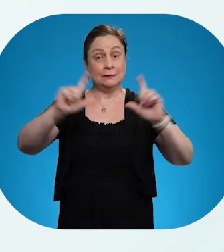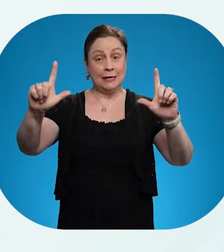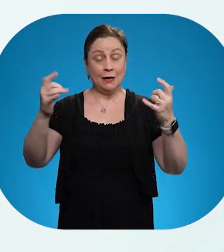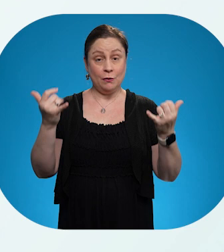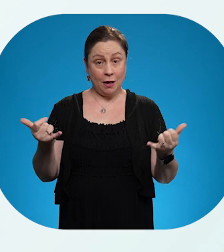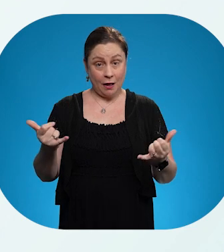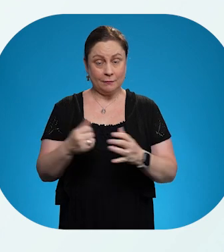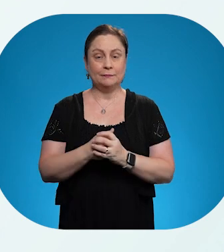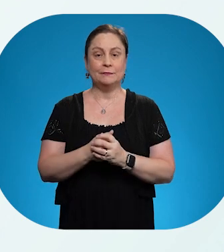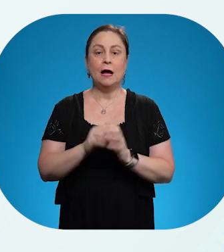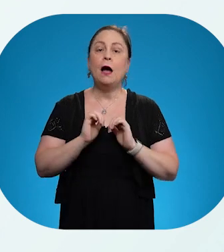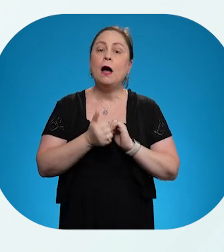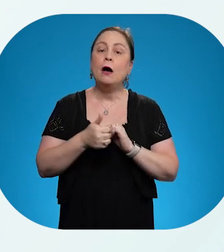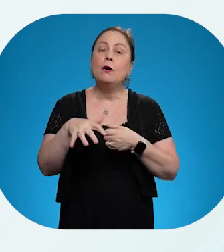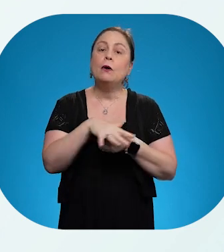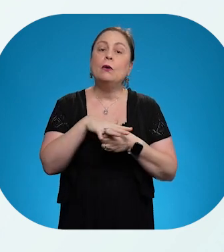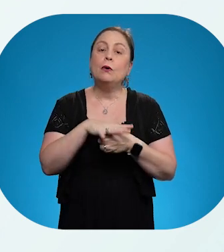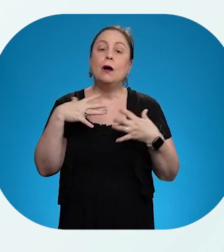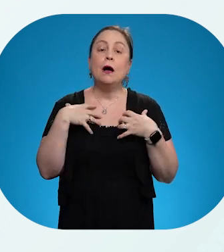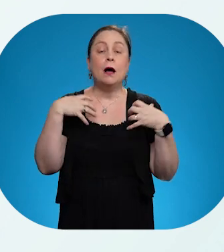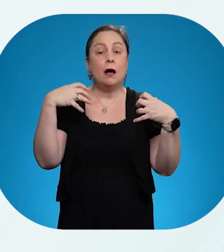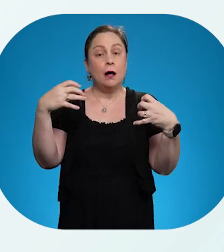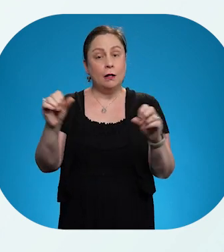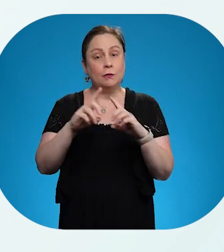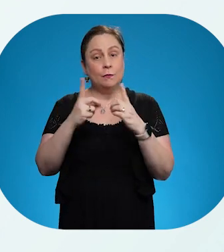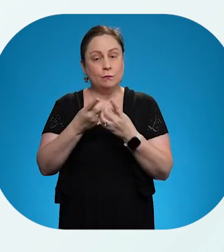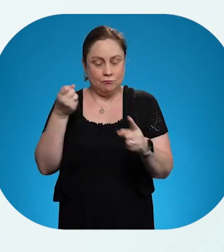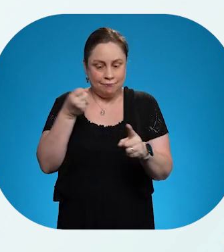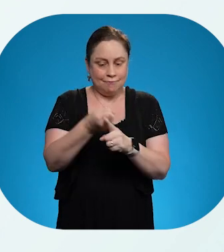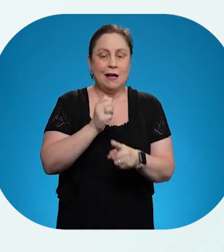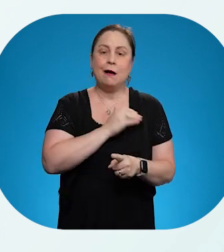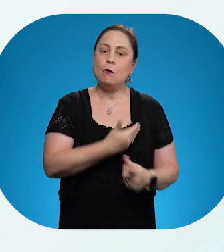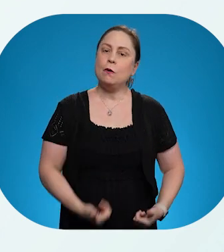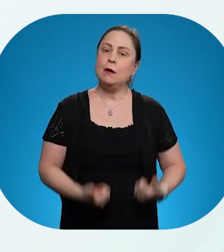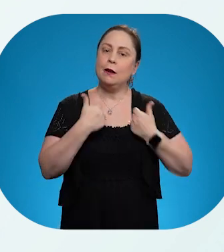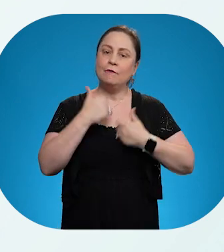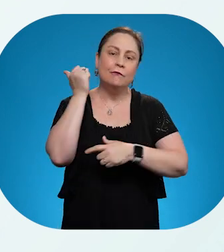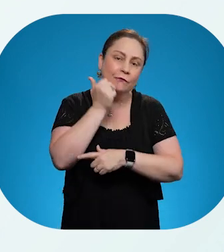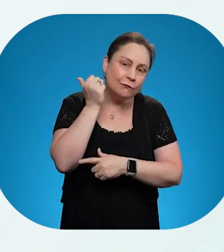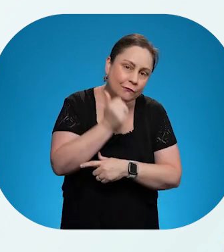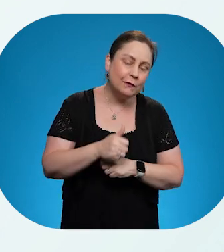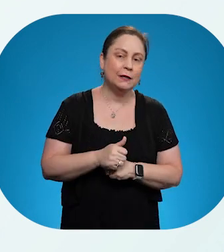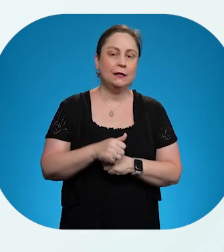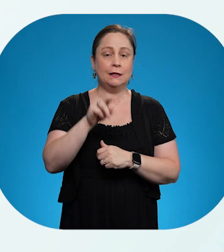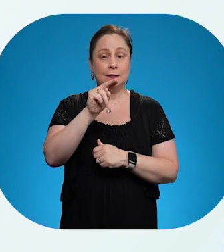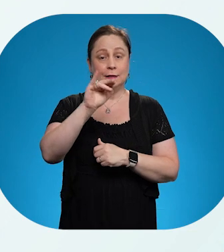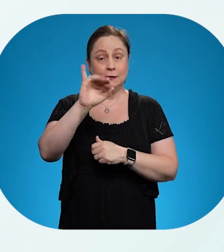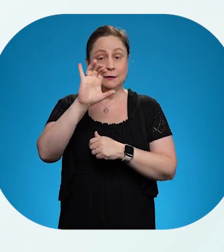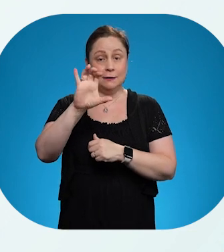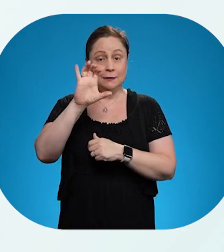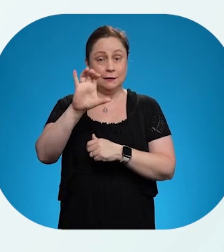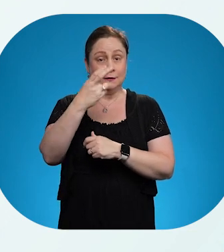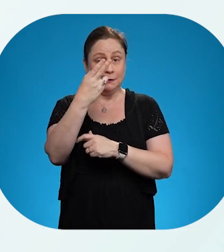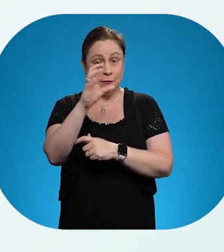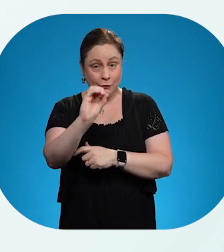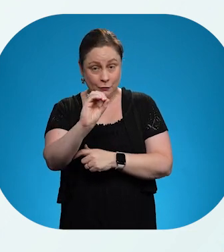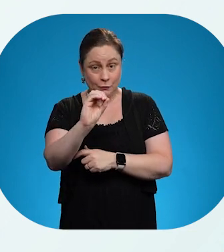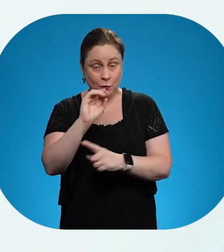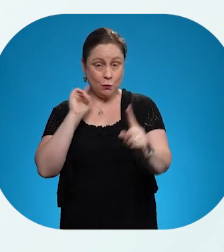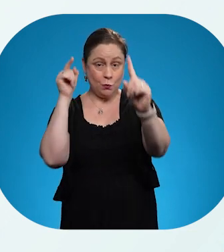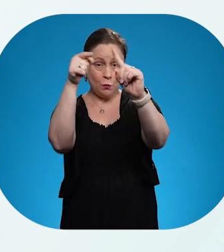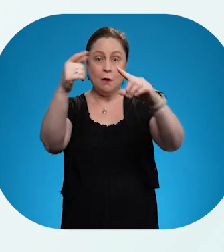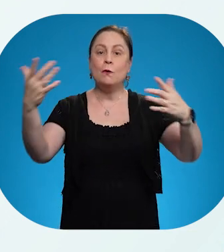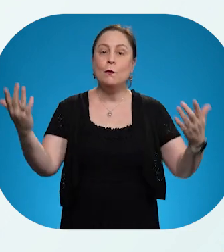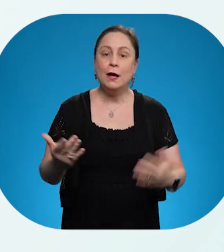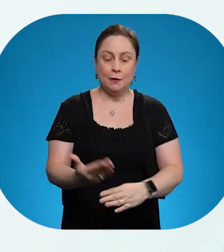with you today is how local health departments impact our lives every day. NACHO's mission is to improve